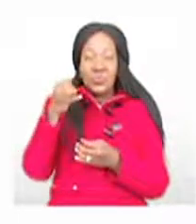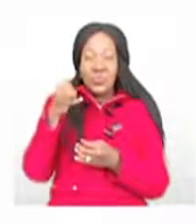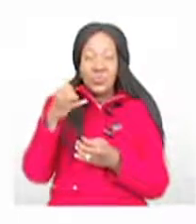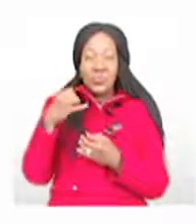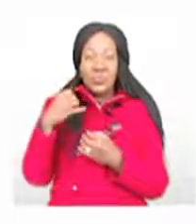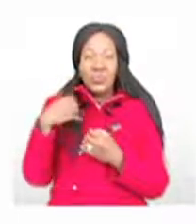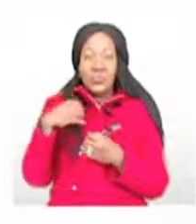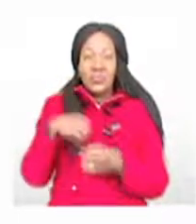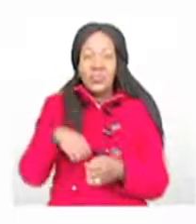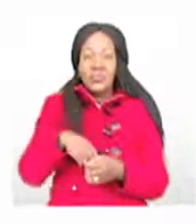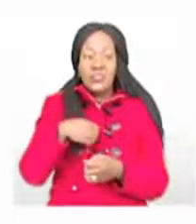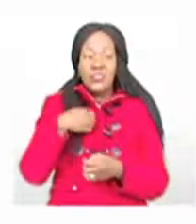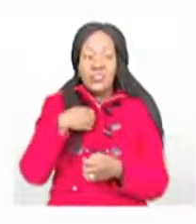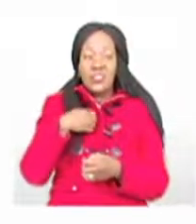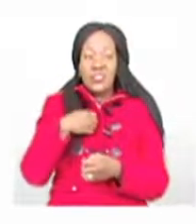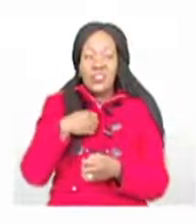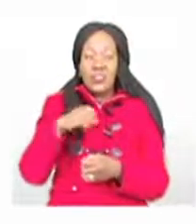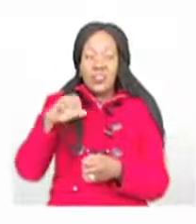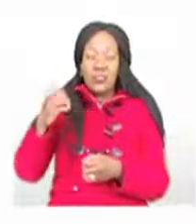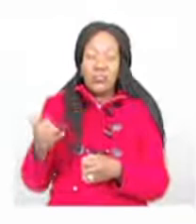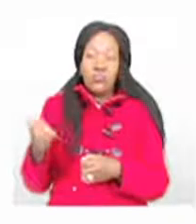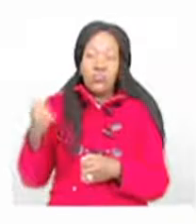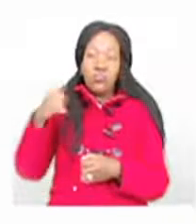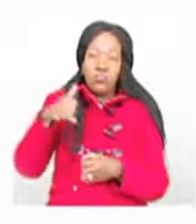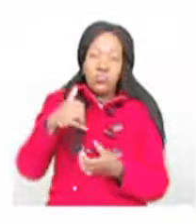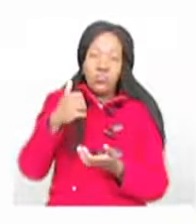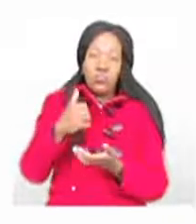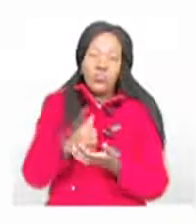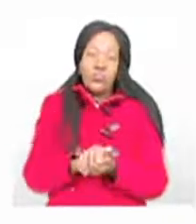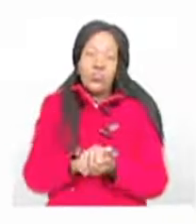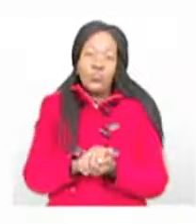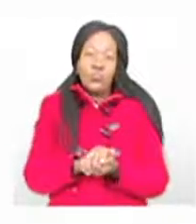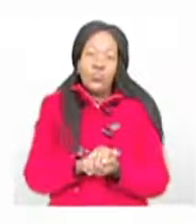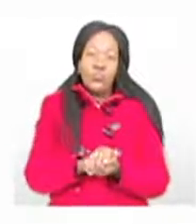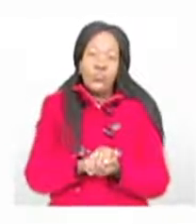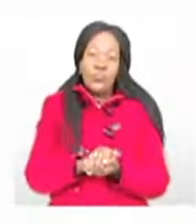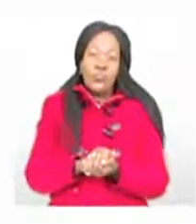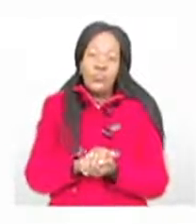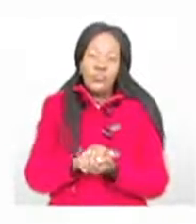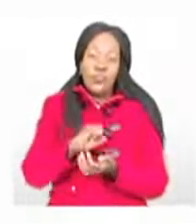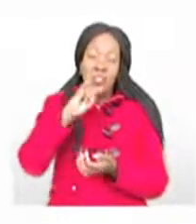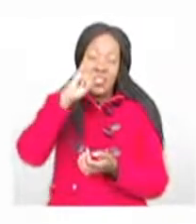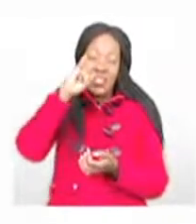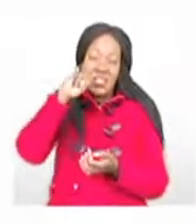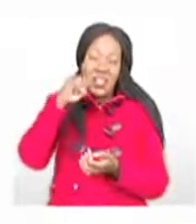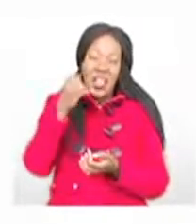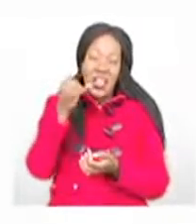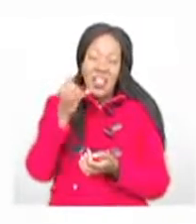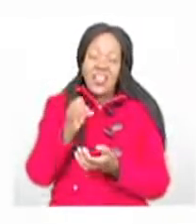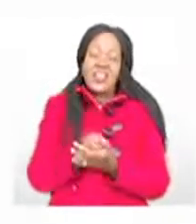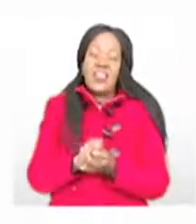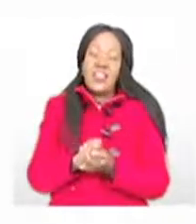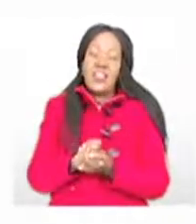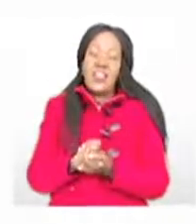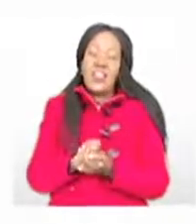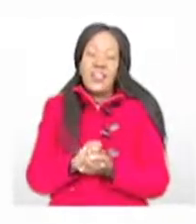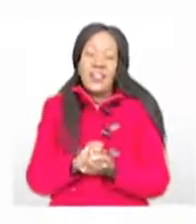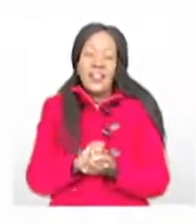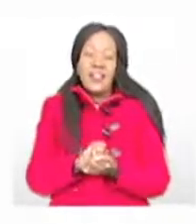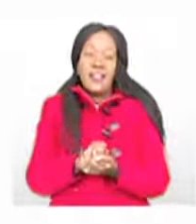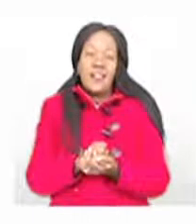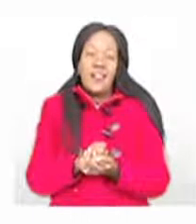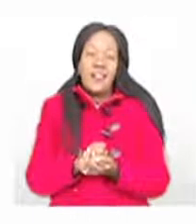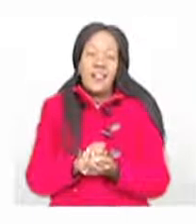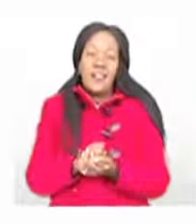jacket, jar. So that is the sound for letter J. Once